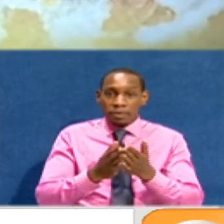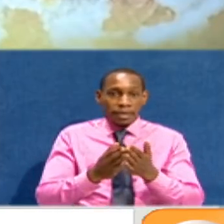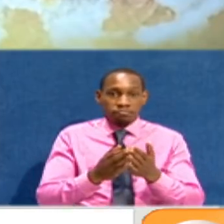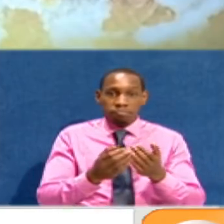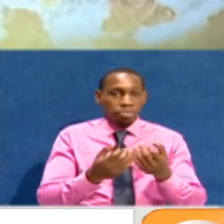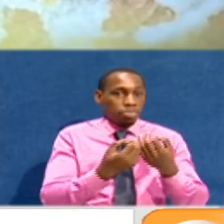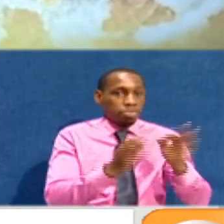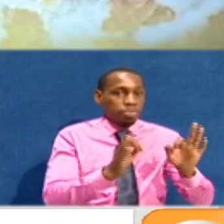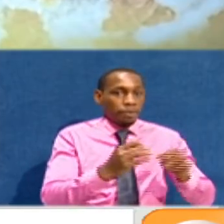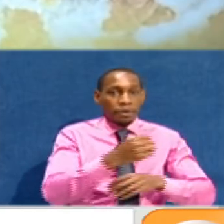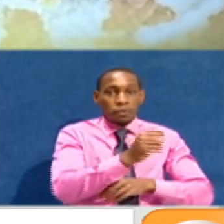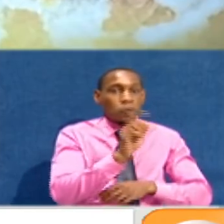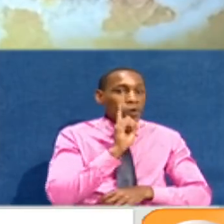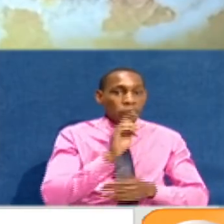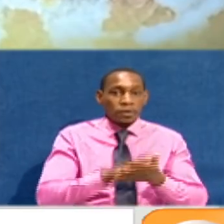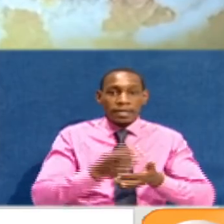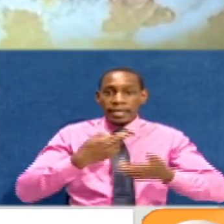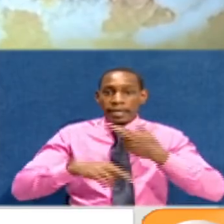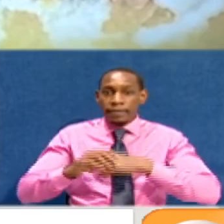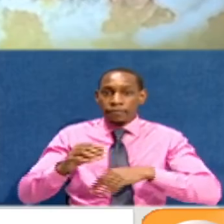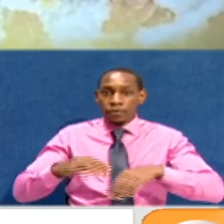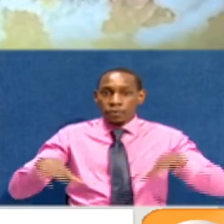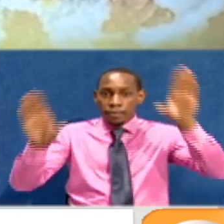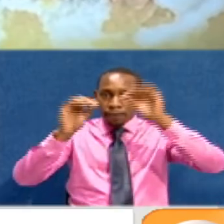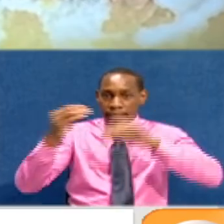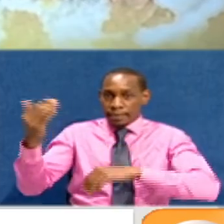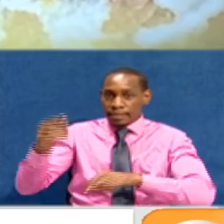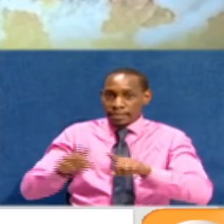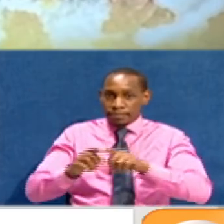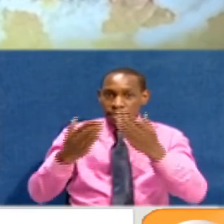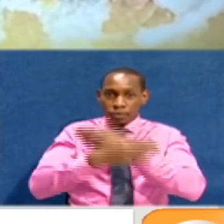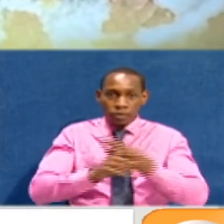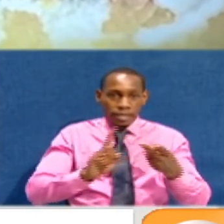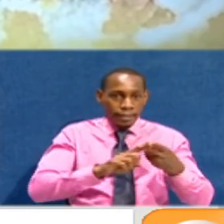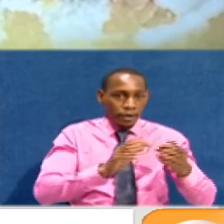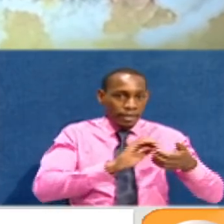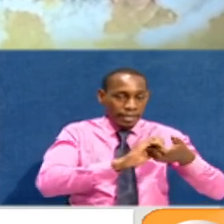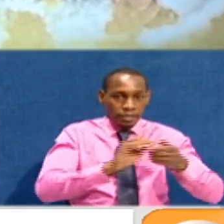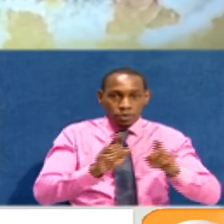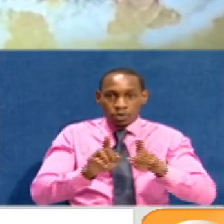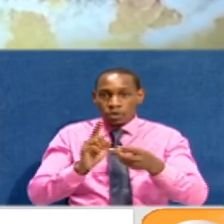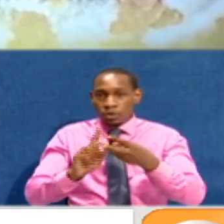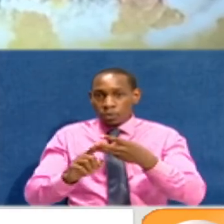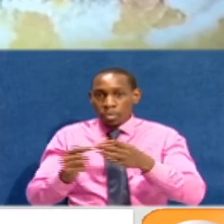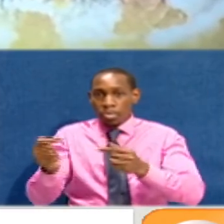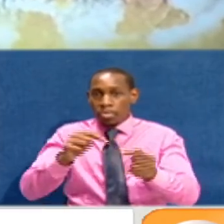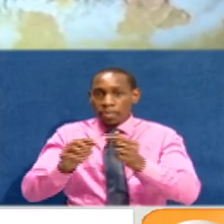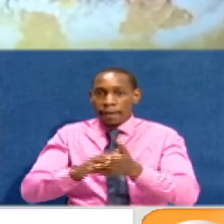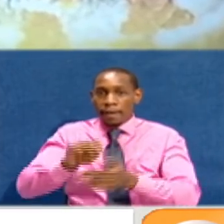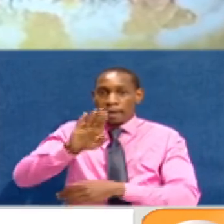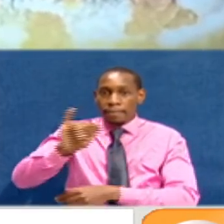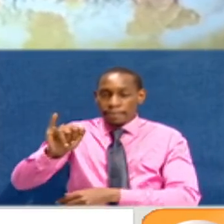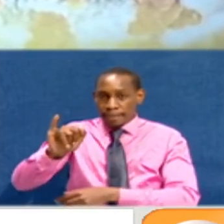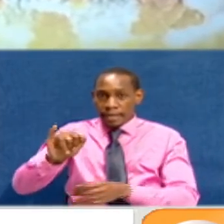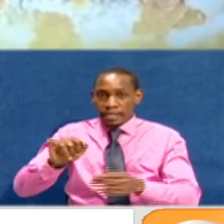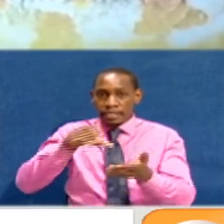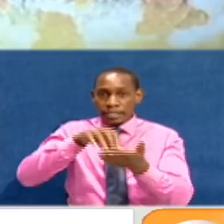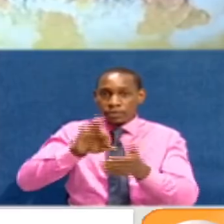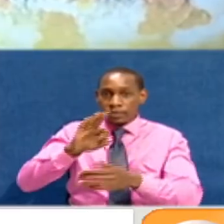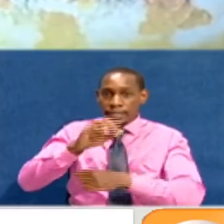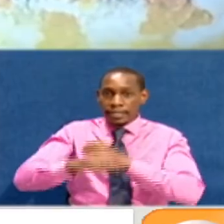coming tomorrow. We preview the president's speech. Also tonight, the handshake and fists. The rumble in the BBI